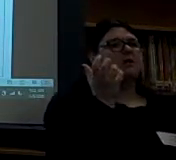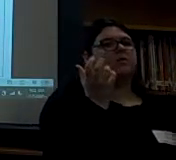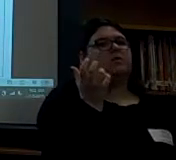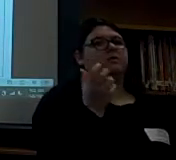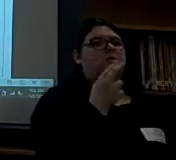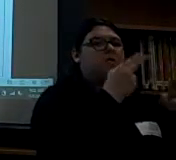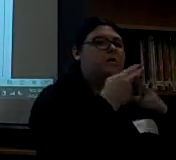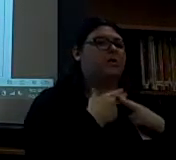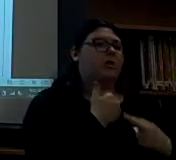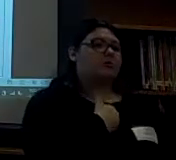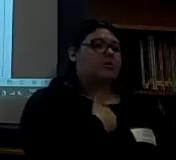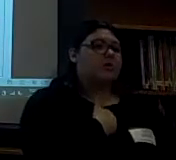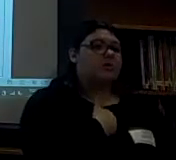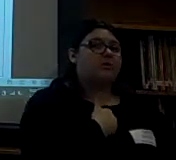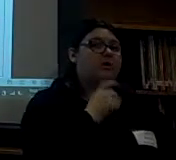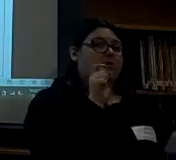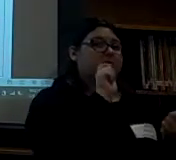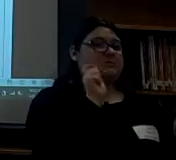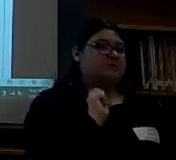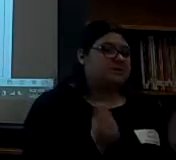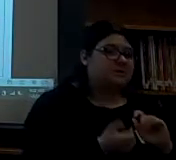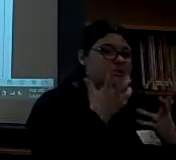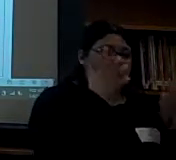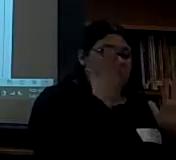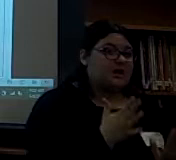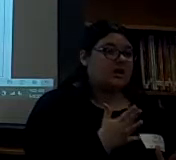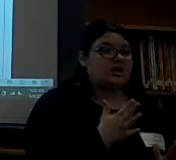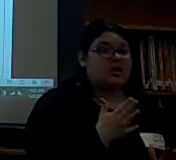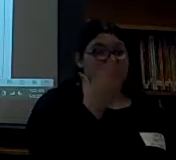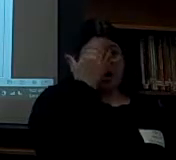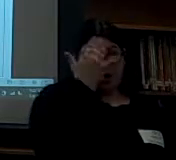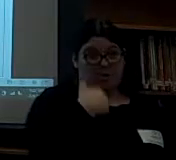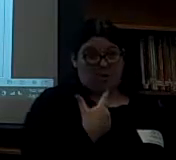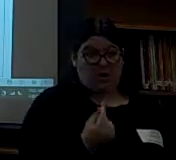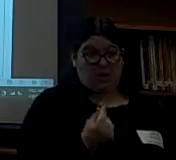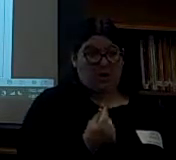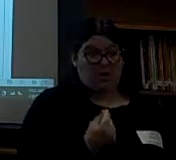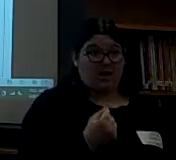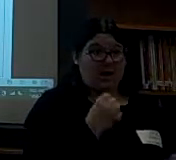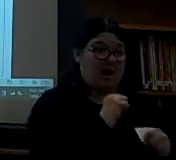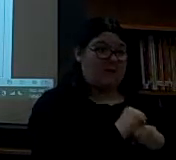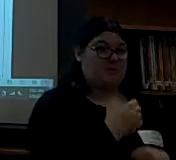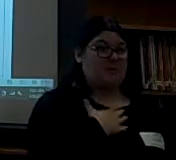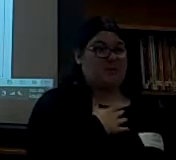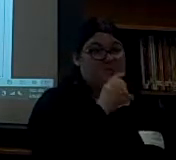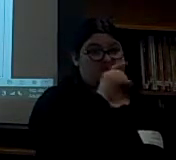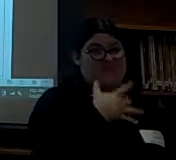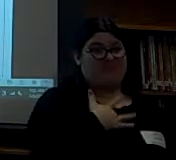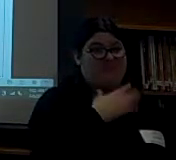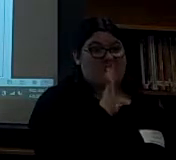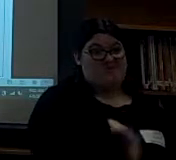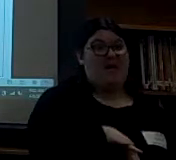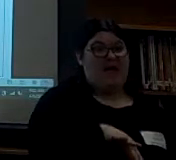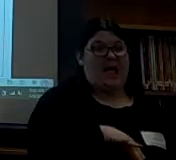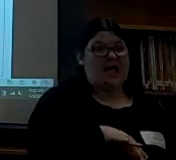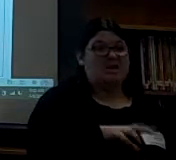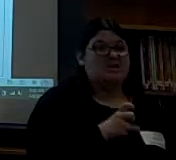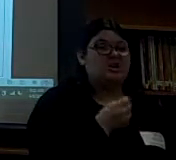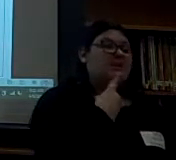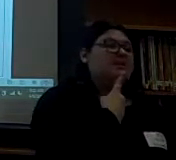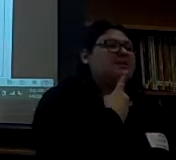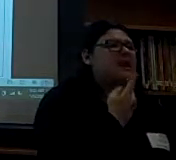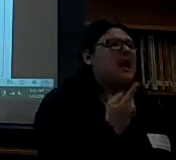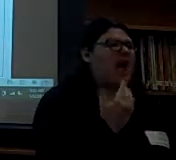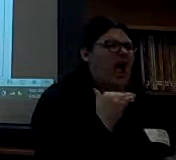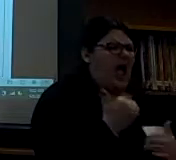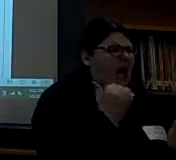actually call myself a reformed yeller. I don't yell as much, but do you know what I do? I make my kids feel bad. That's my yuck turned out. So I'll say something like, how